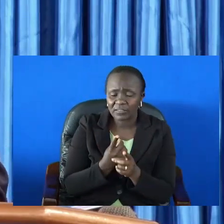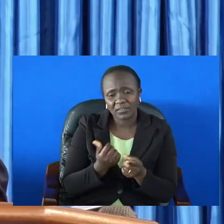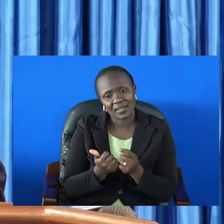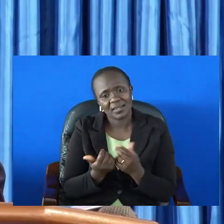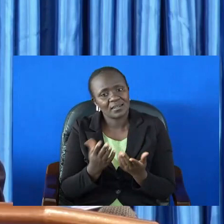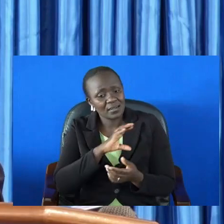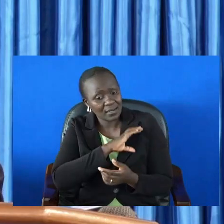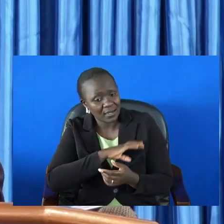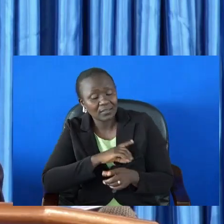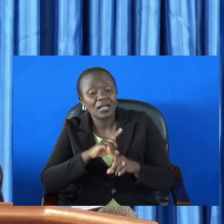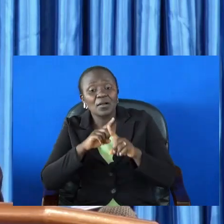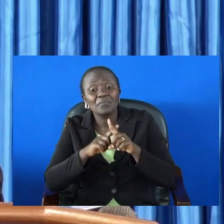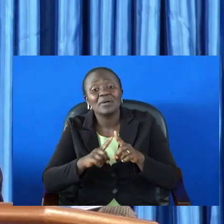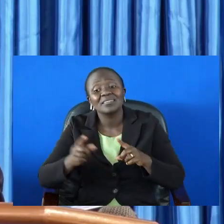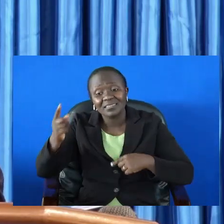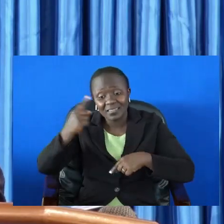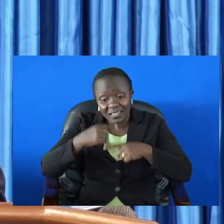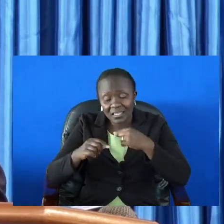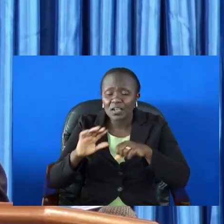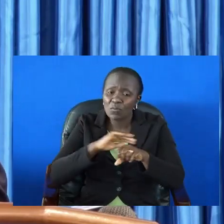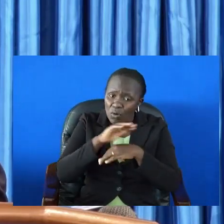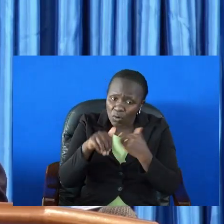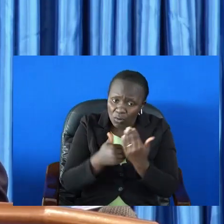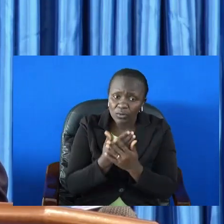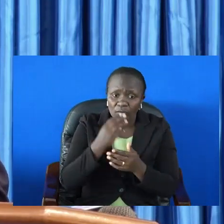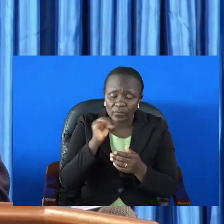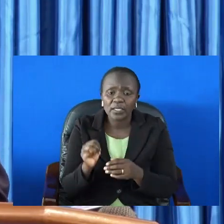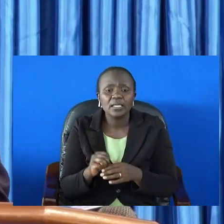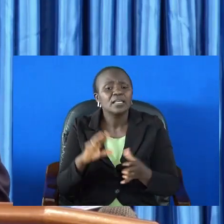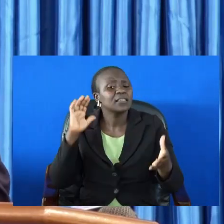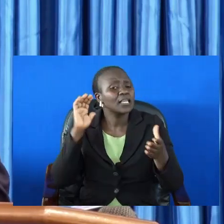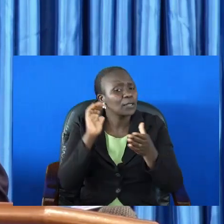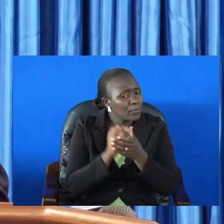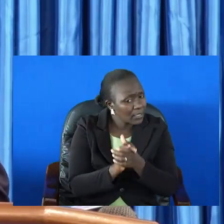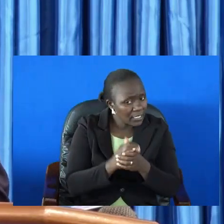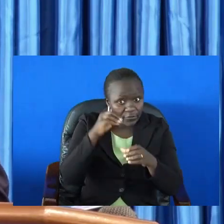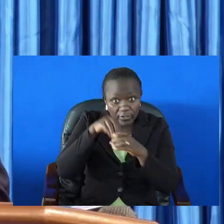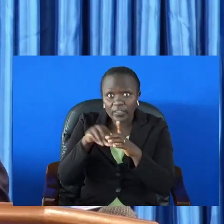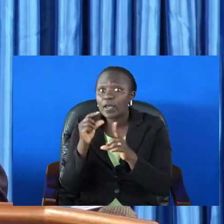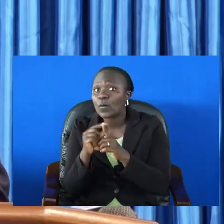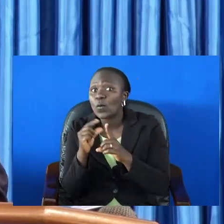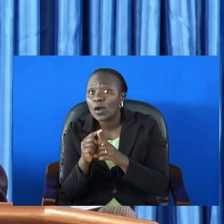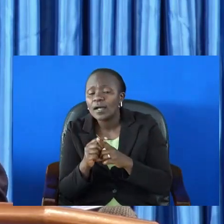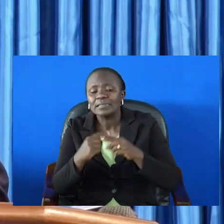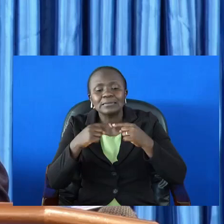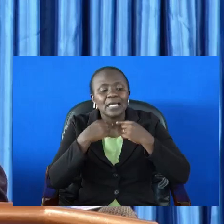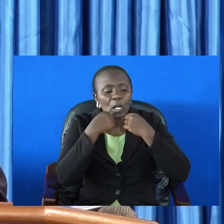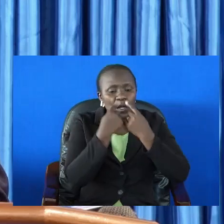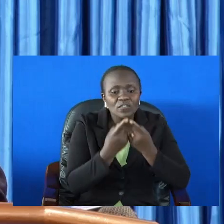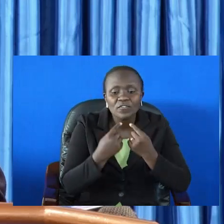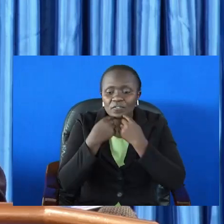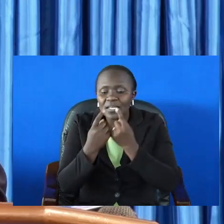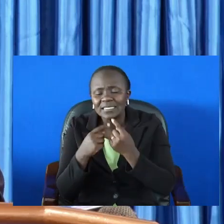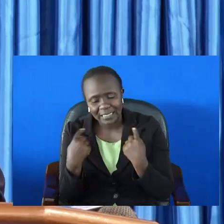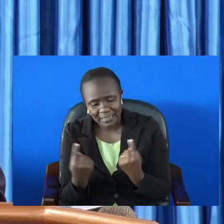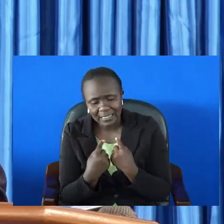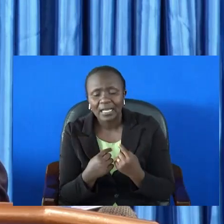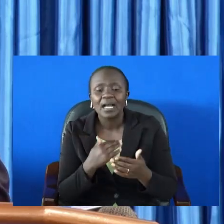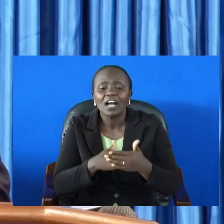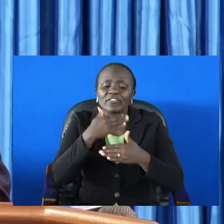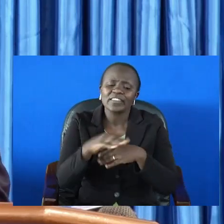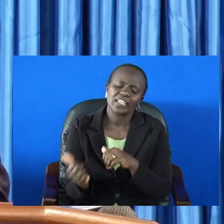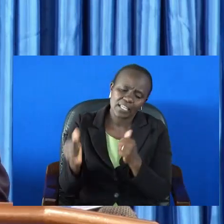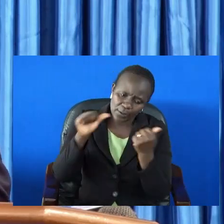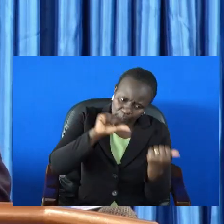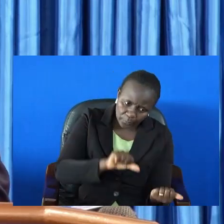lifestyles, and they went there, all of them. And when they believe in the word, they repent, and they were baptized in